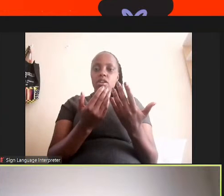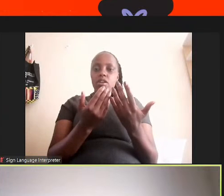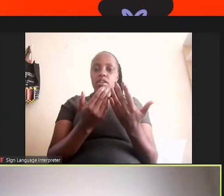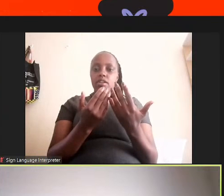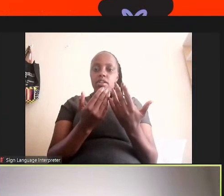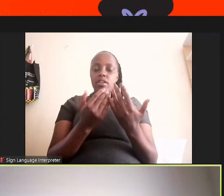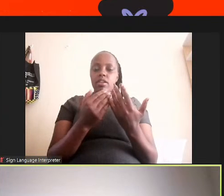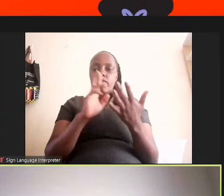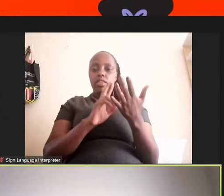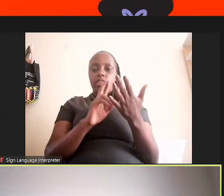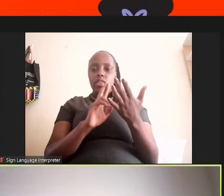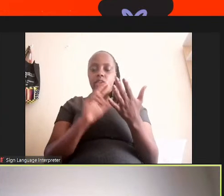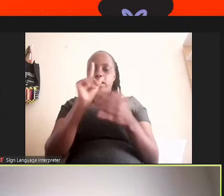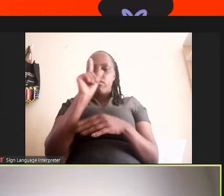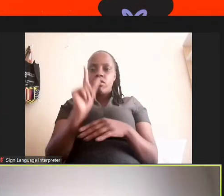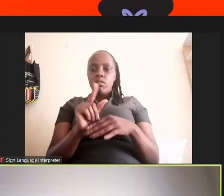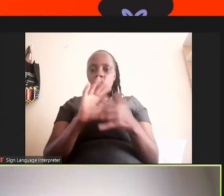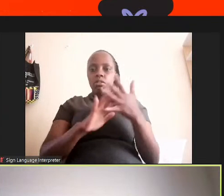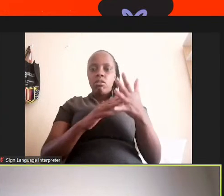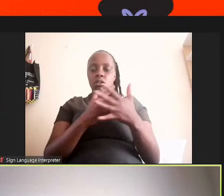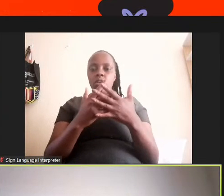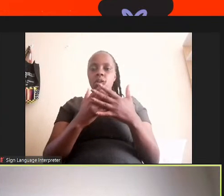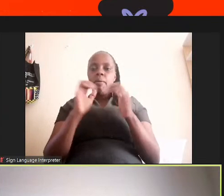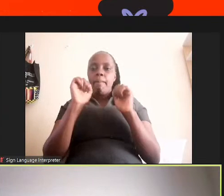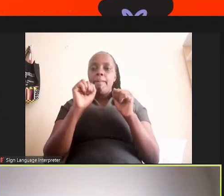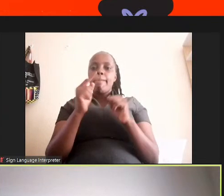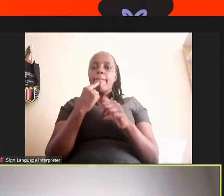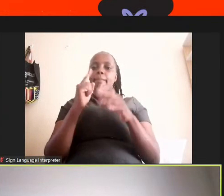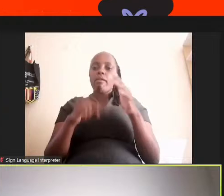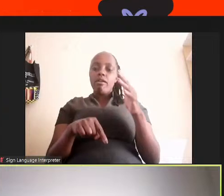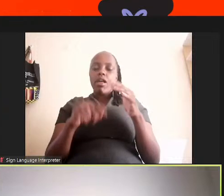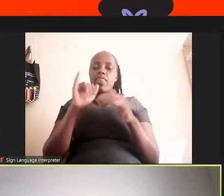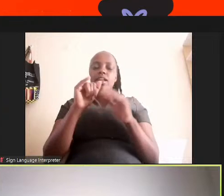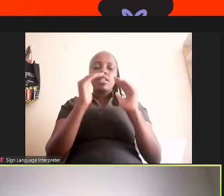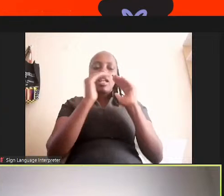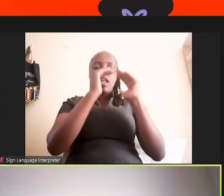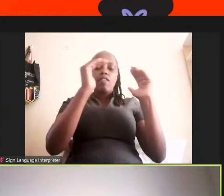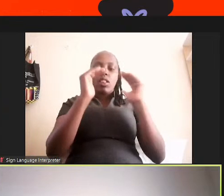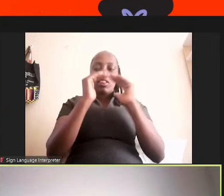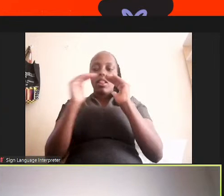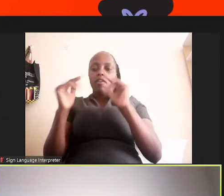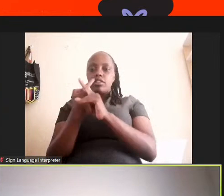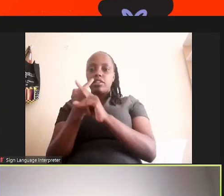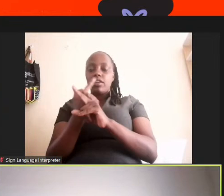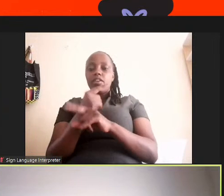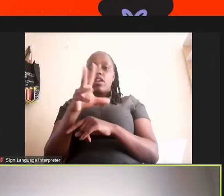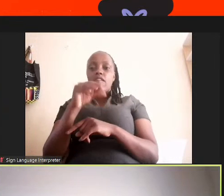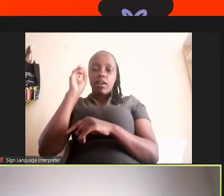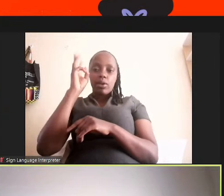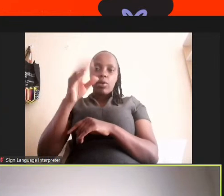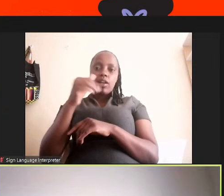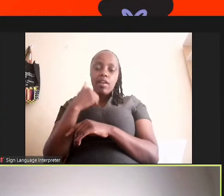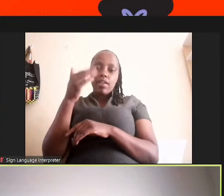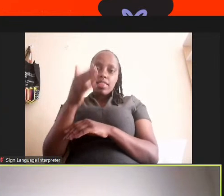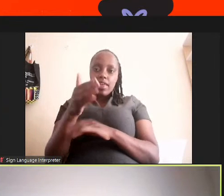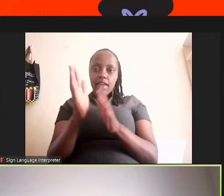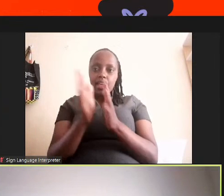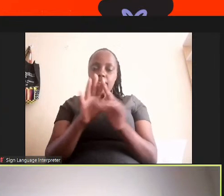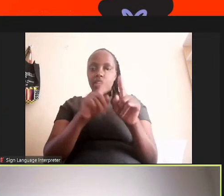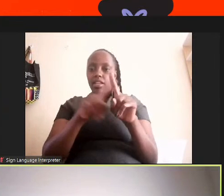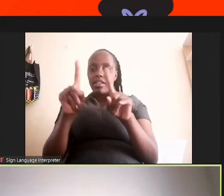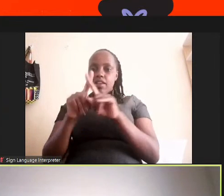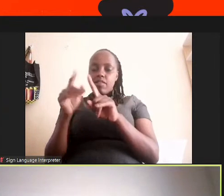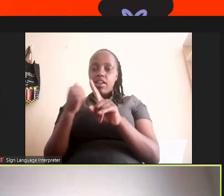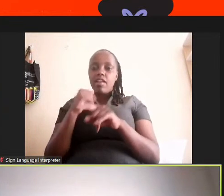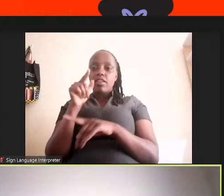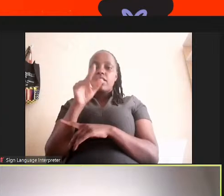regional structures to then say that at this level and that level, we find that there are gaps here and there, and this is, we're going